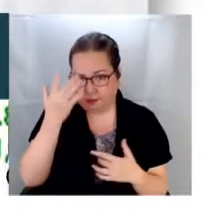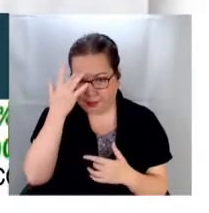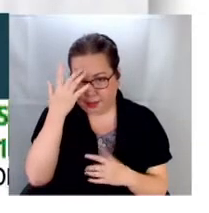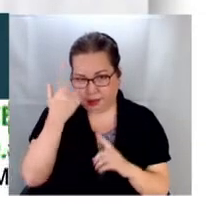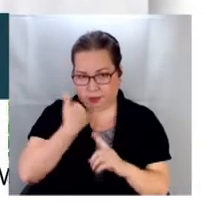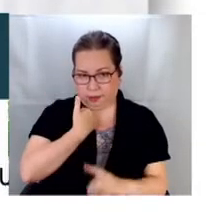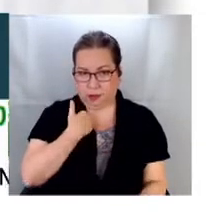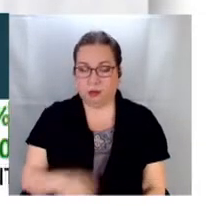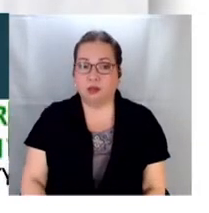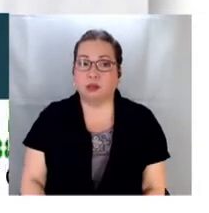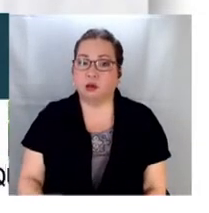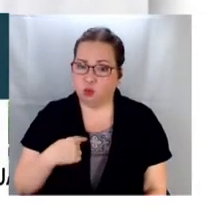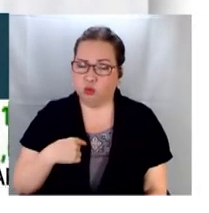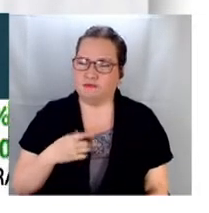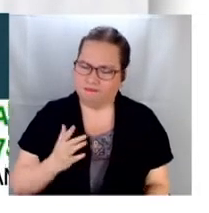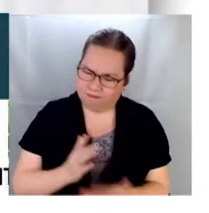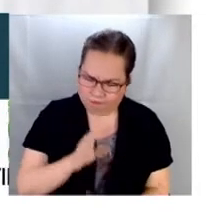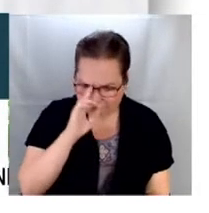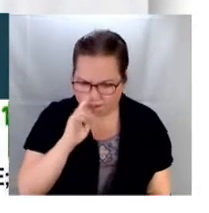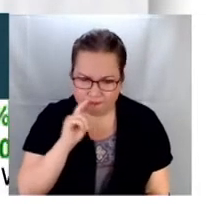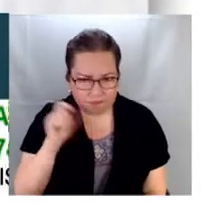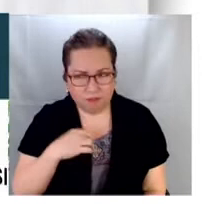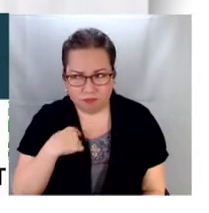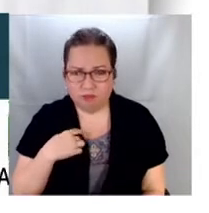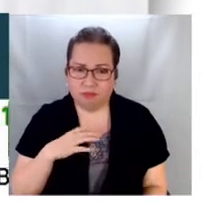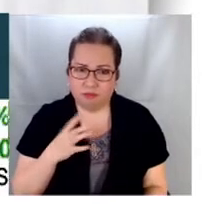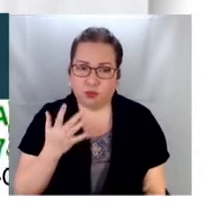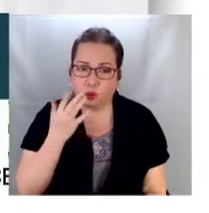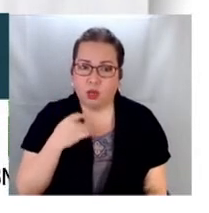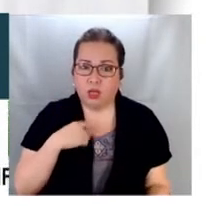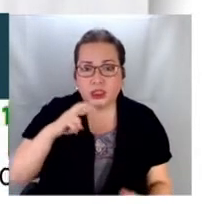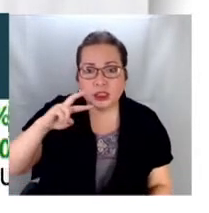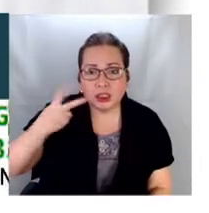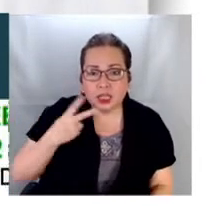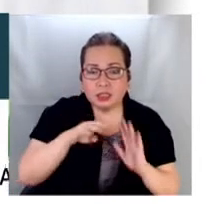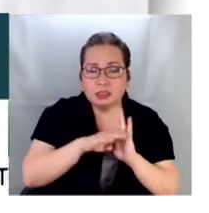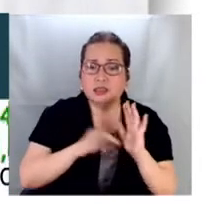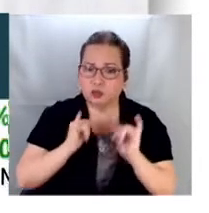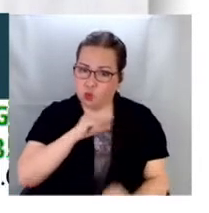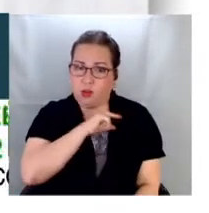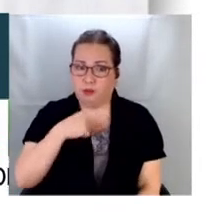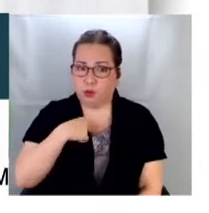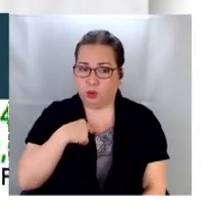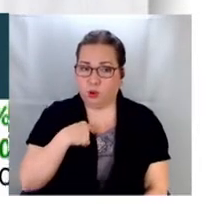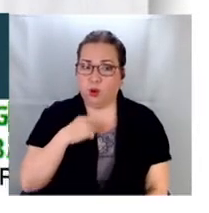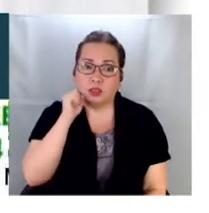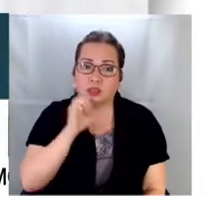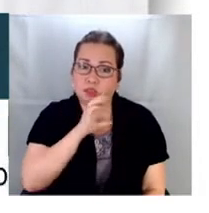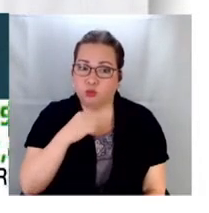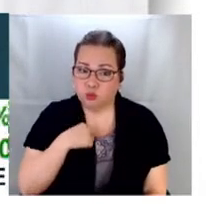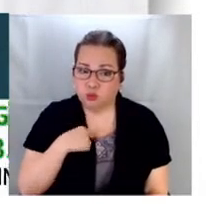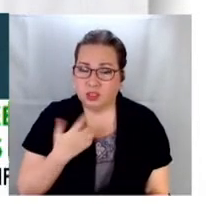I just took the risk, considering that on the second line, qualified na rin ako being a senior citizen, di ba? Sayang naman